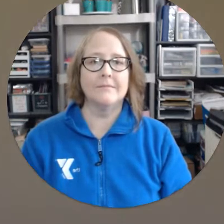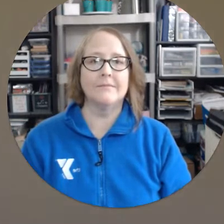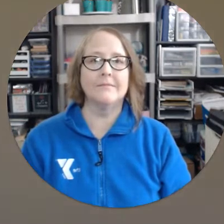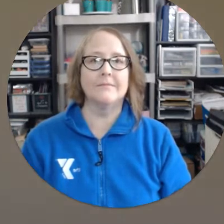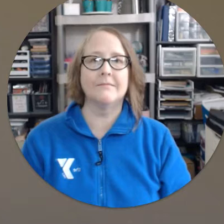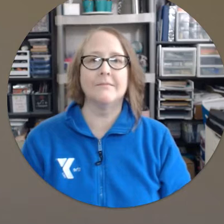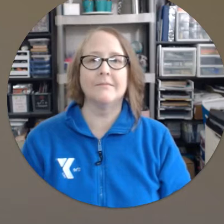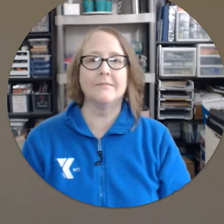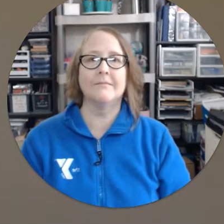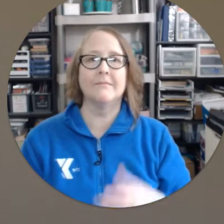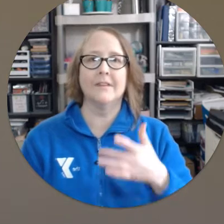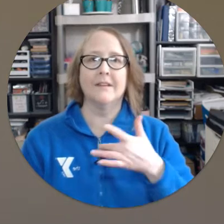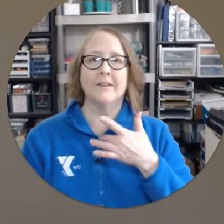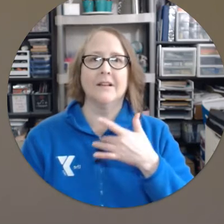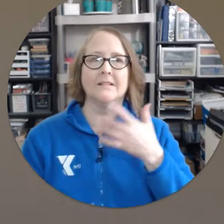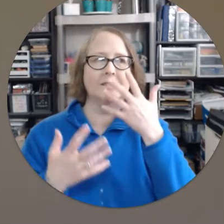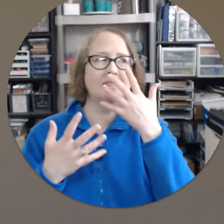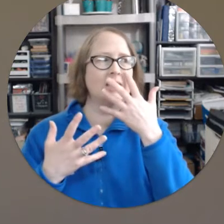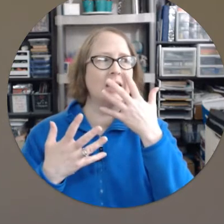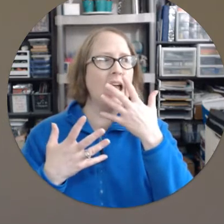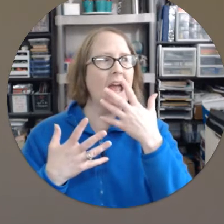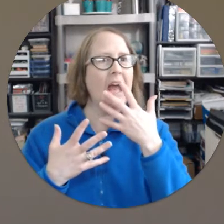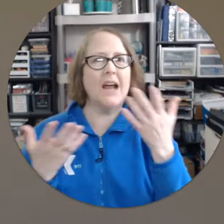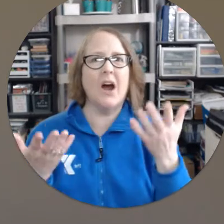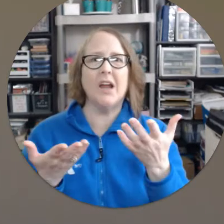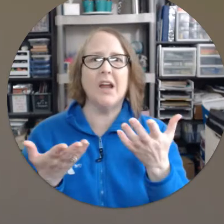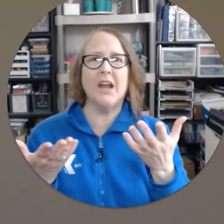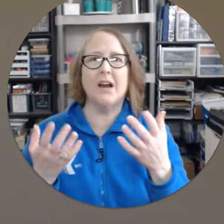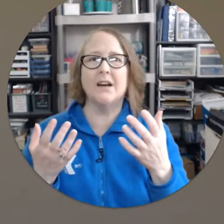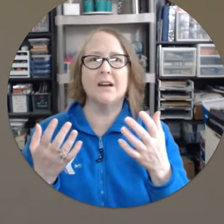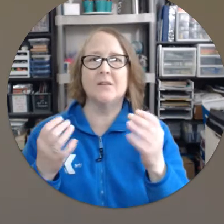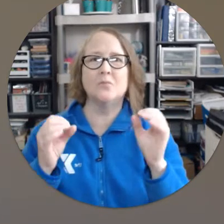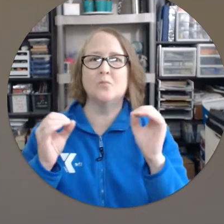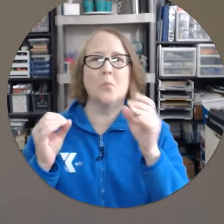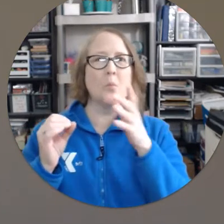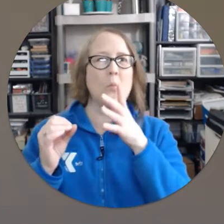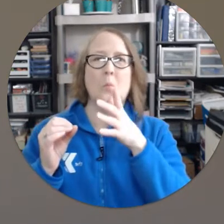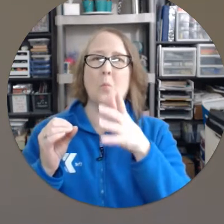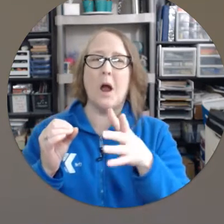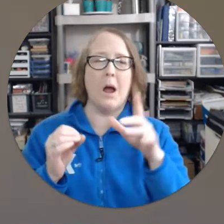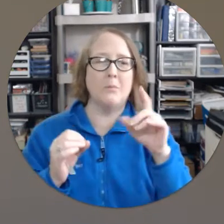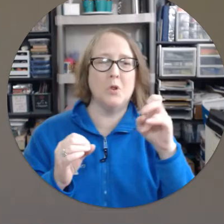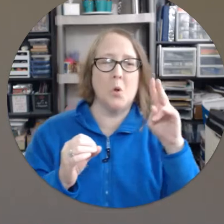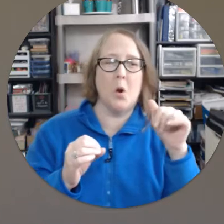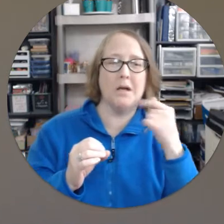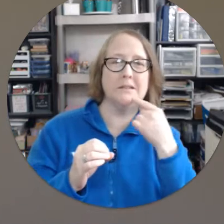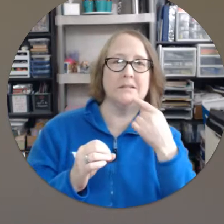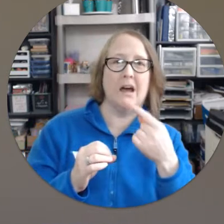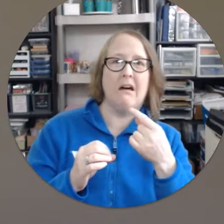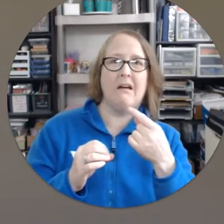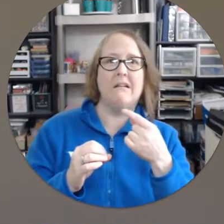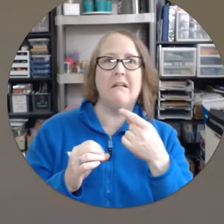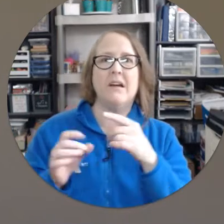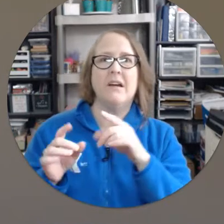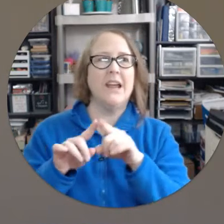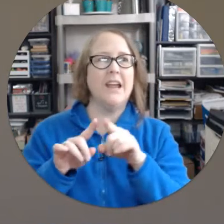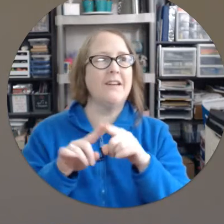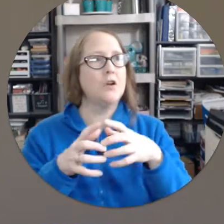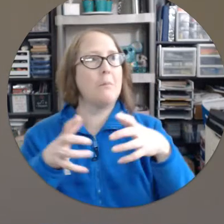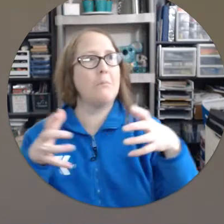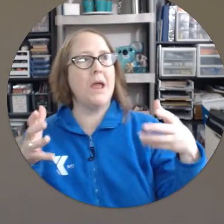Feels sad down here without your grandma, Leora said. Even your big money jar